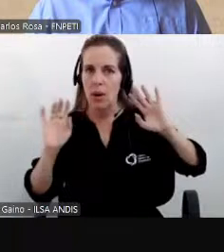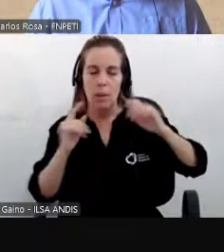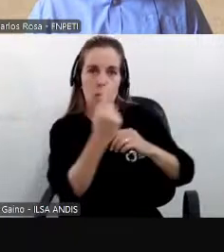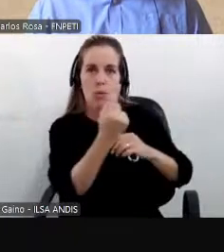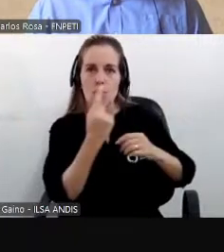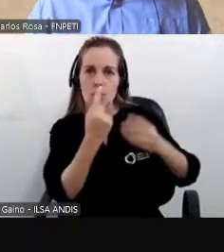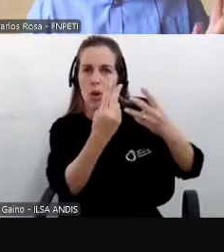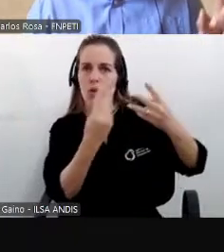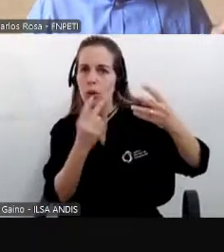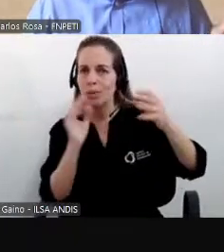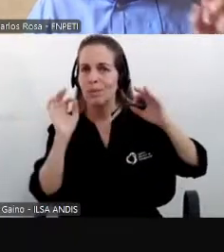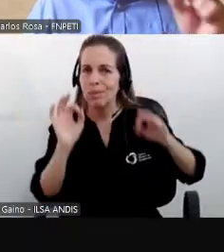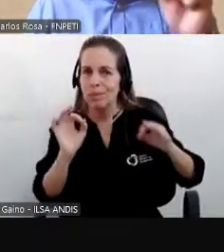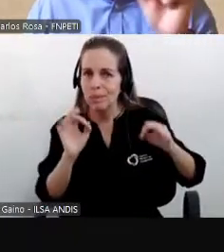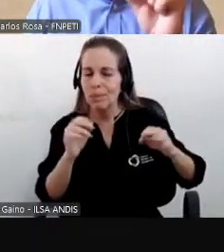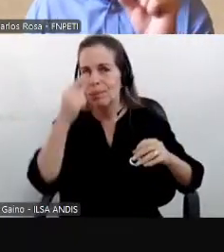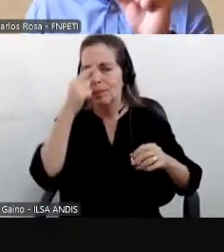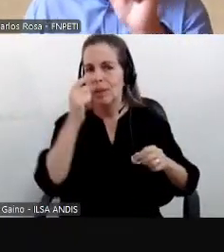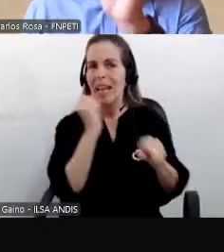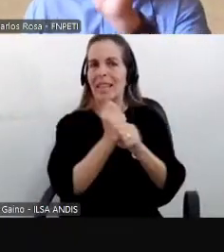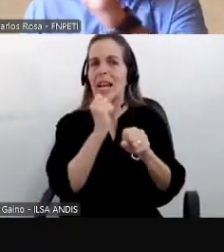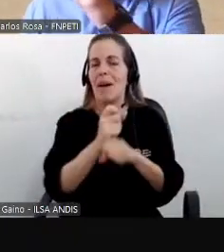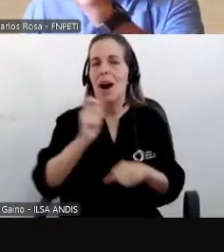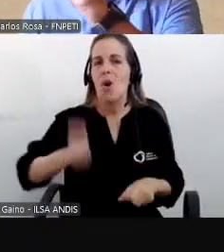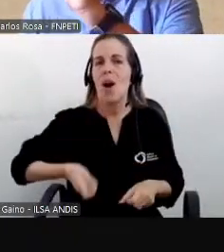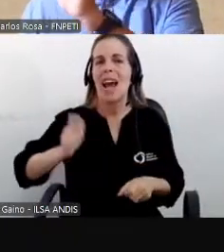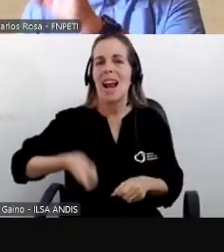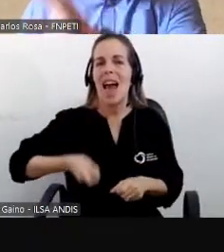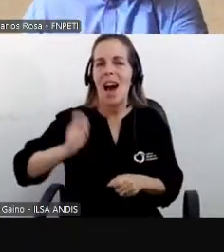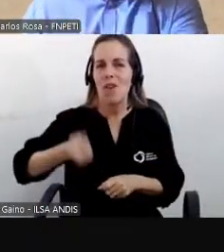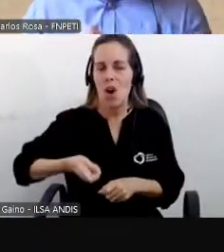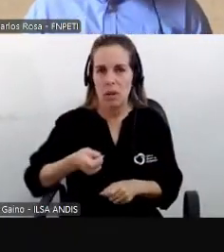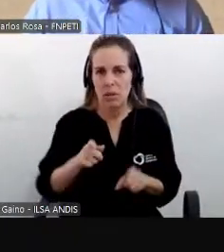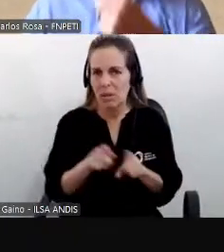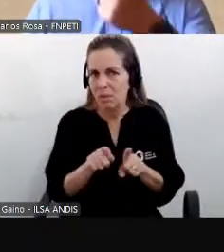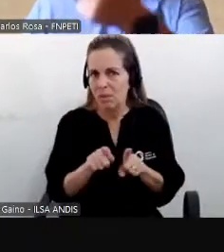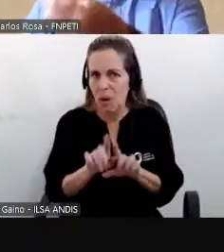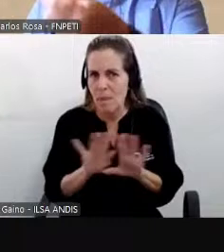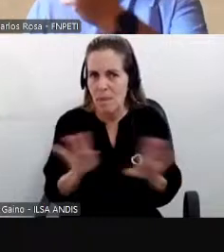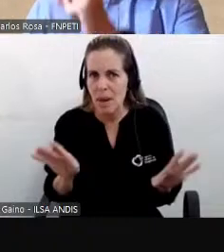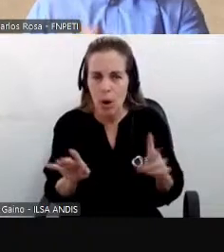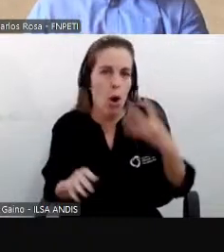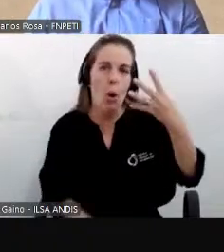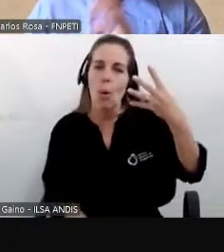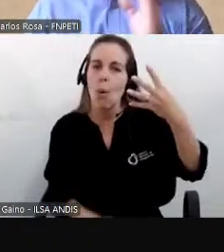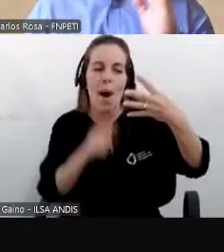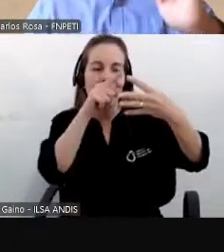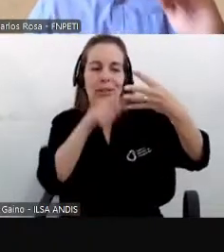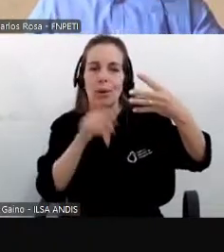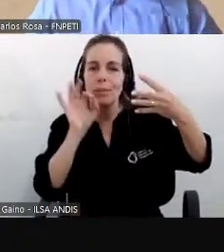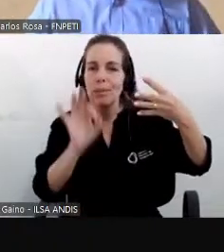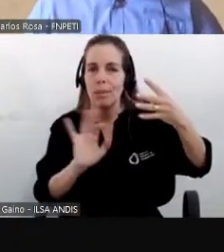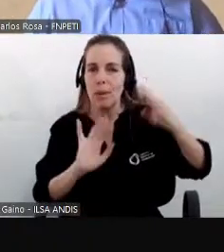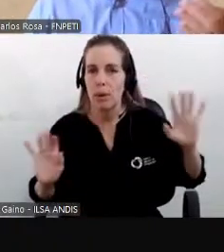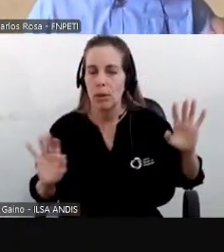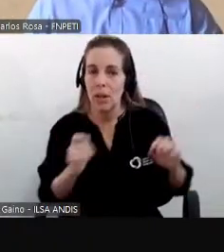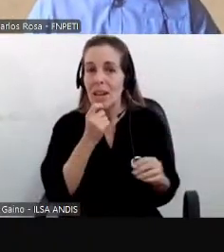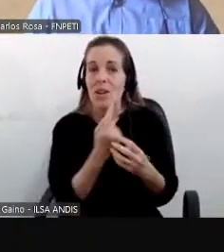appear concurrently so that labor can be considered labor, slave